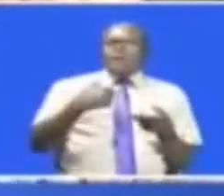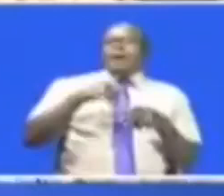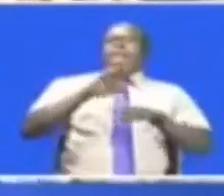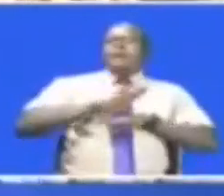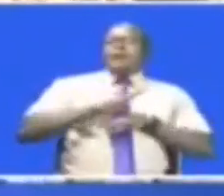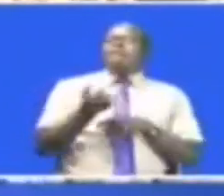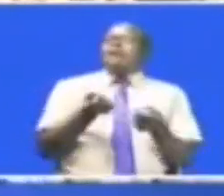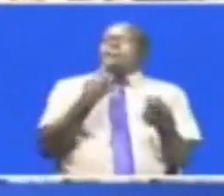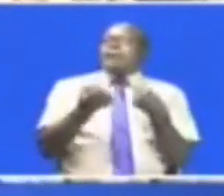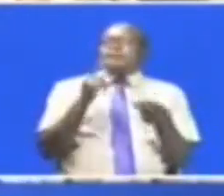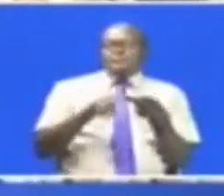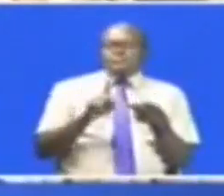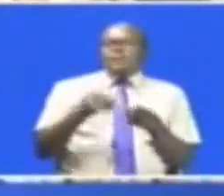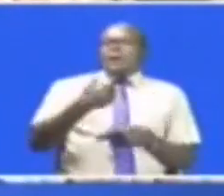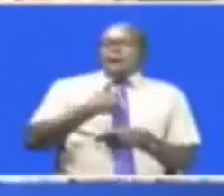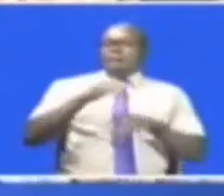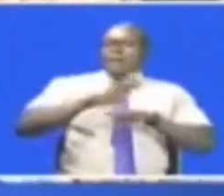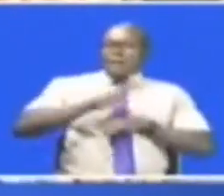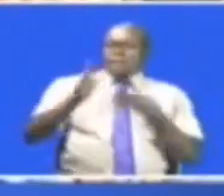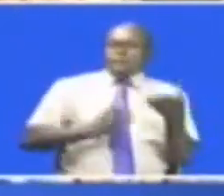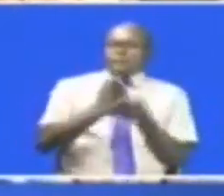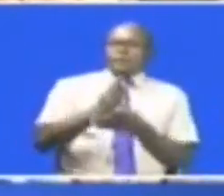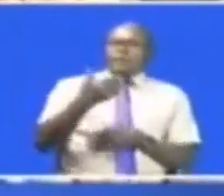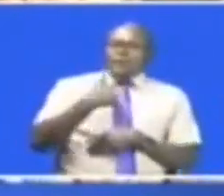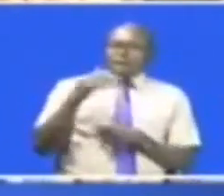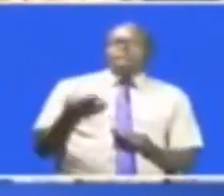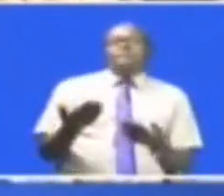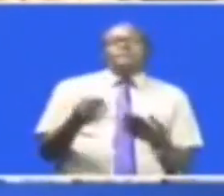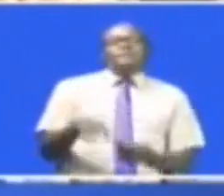we have enough medicines, and we have enough to ensure that we have specialties.